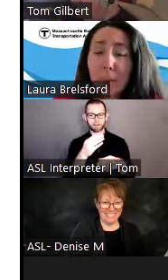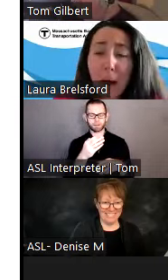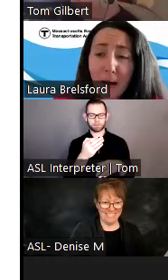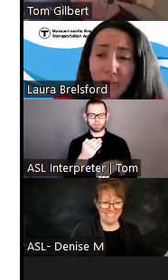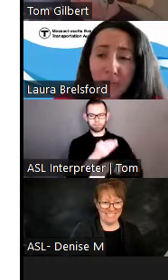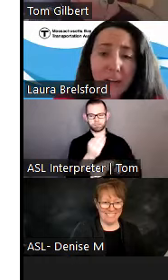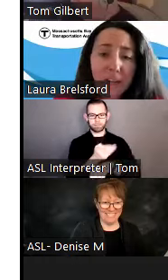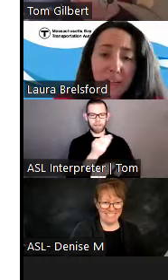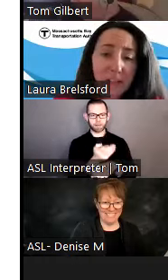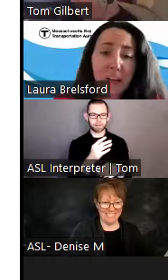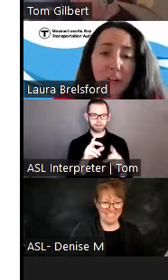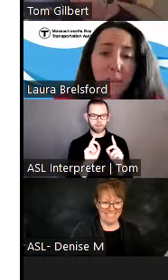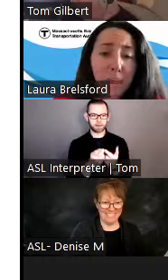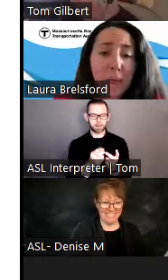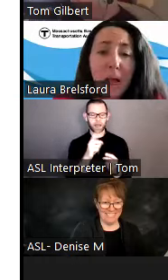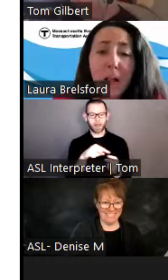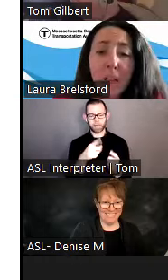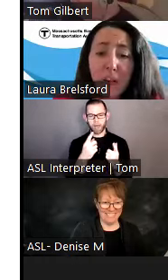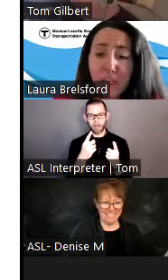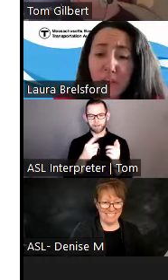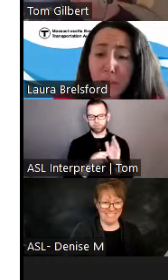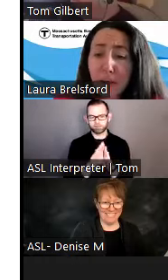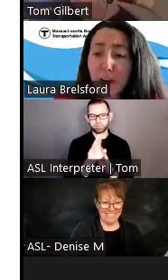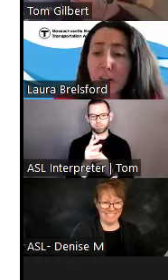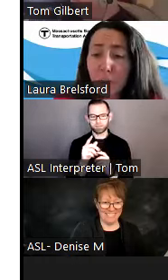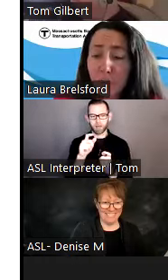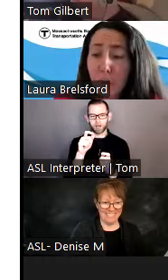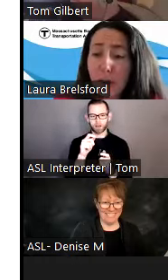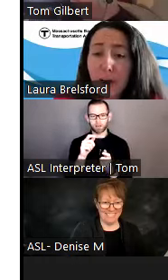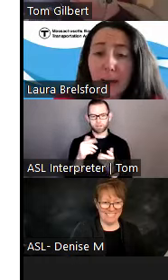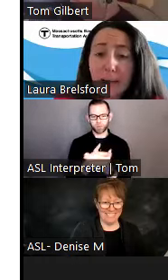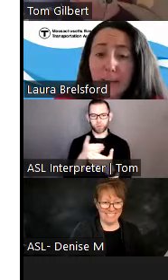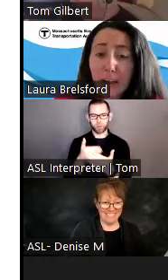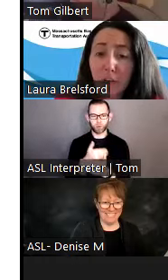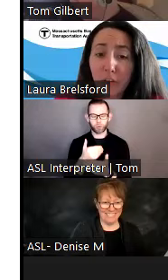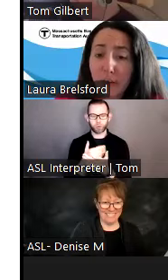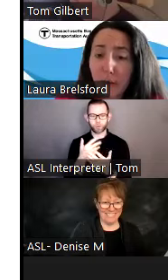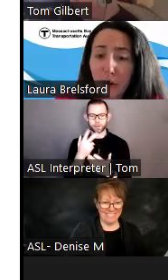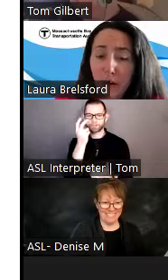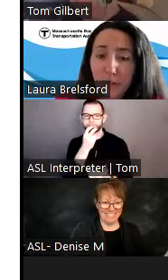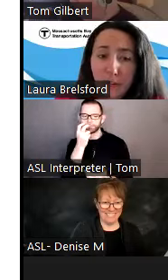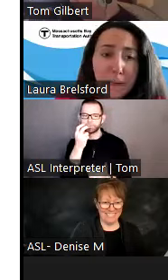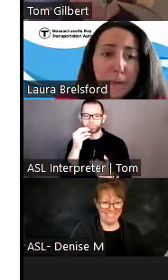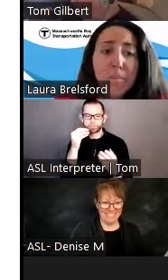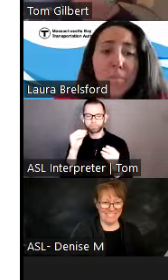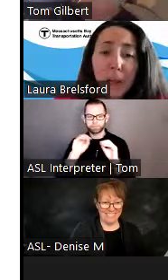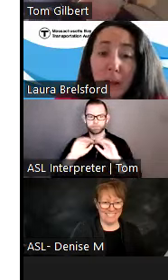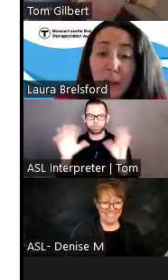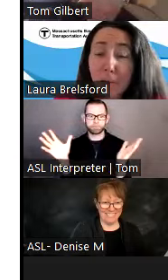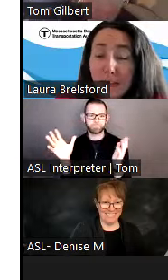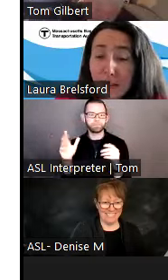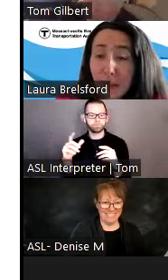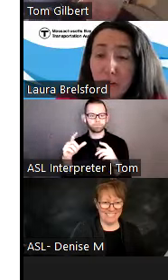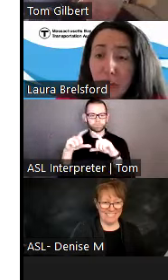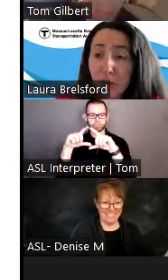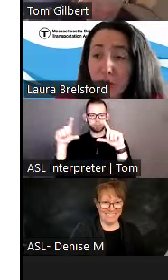a modified annunciator that they've begun deploying in select red line cars. And